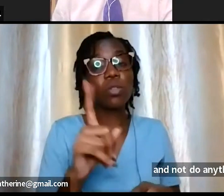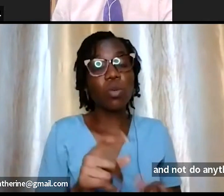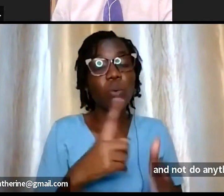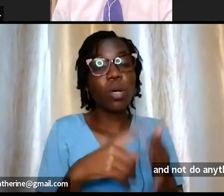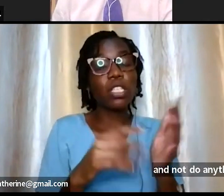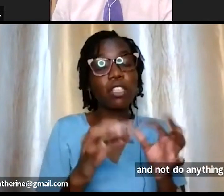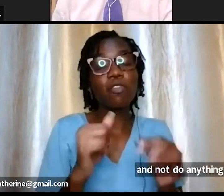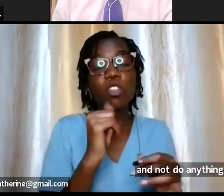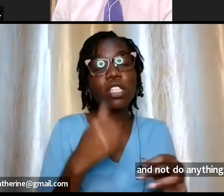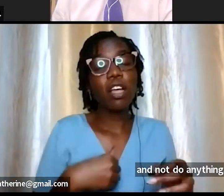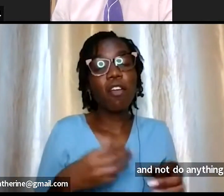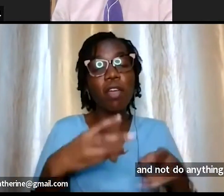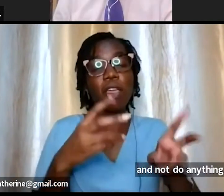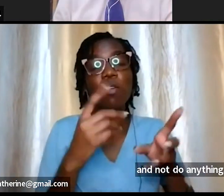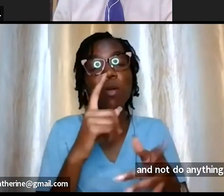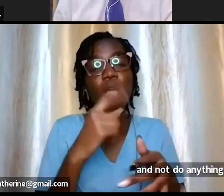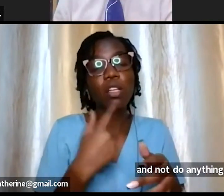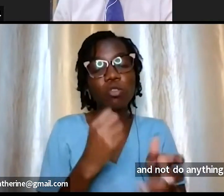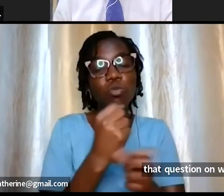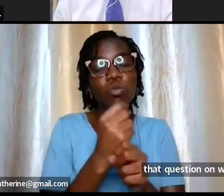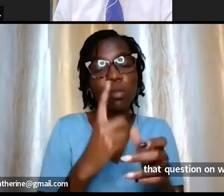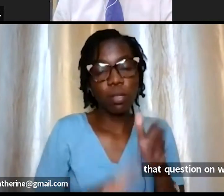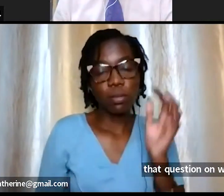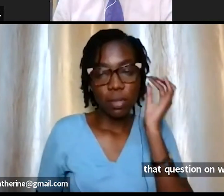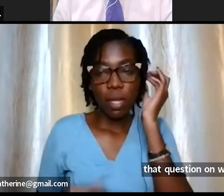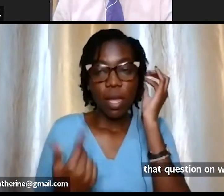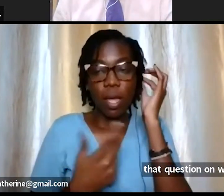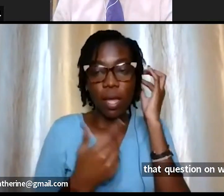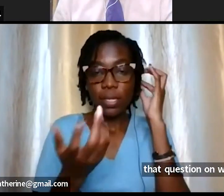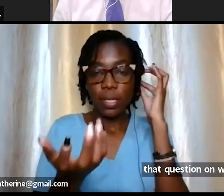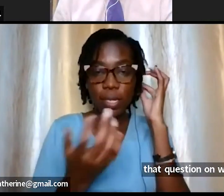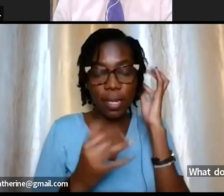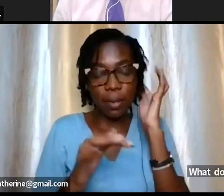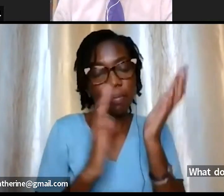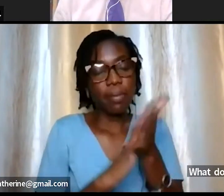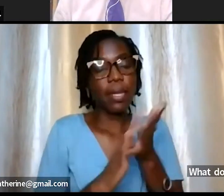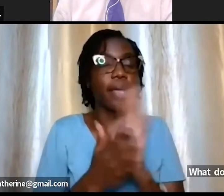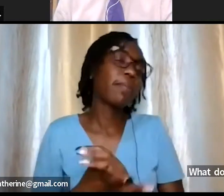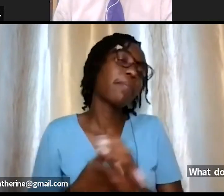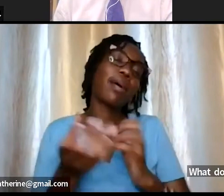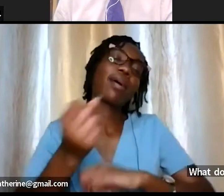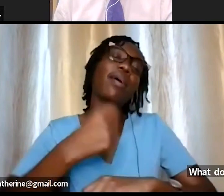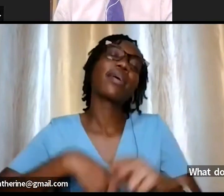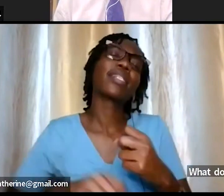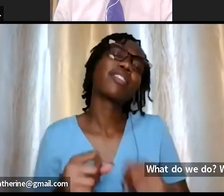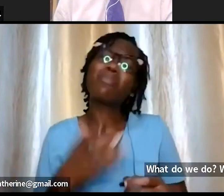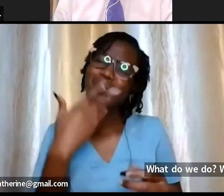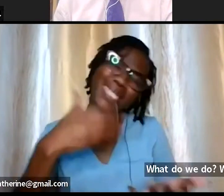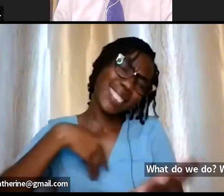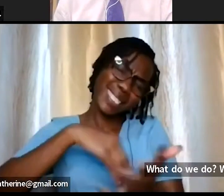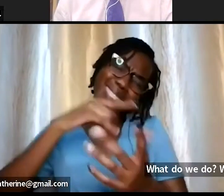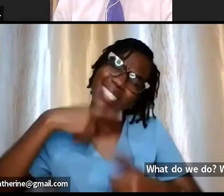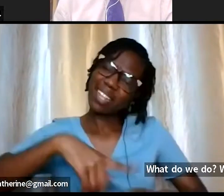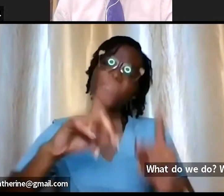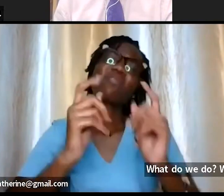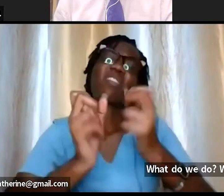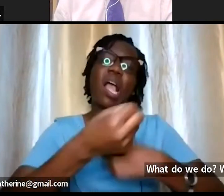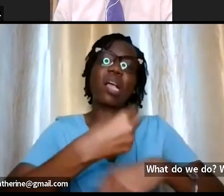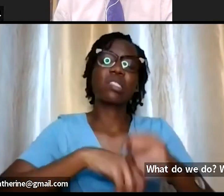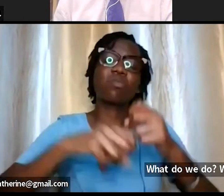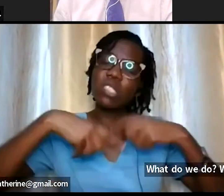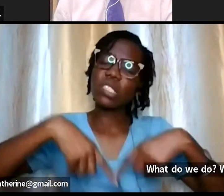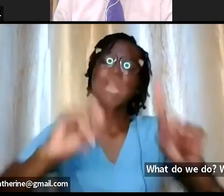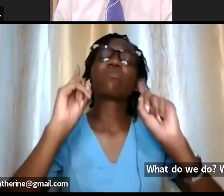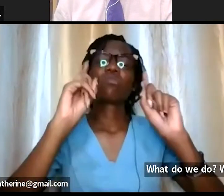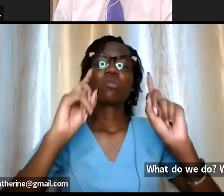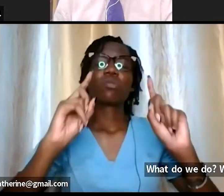What do? We need to be proactive. We need to tujitume tu Ugandans. But you need to tell me